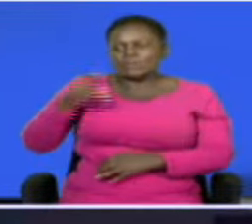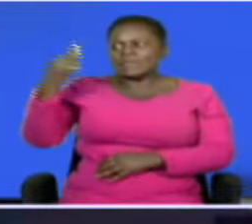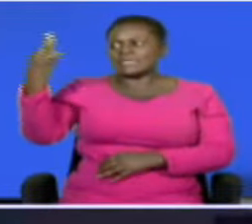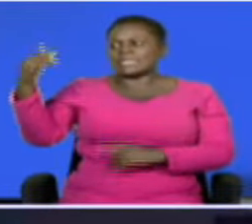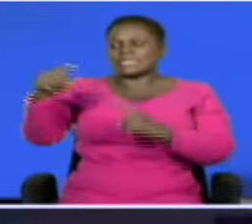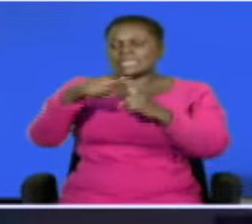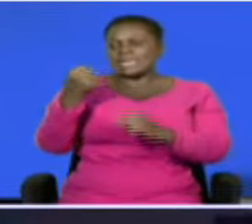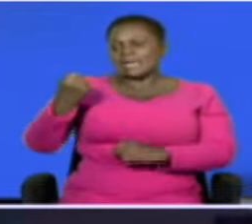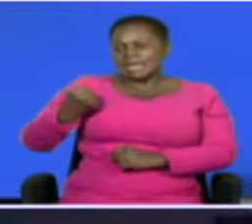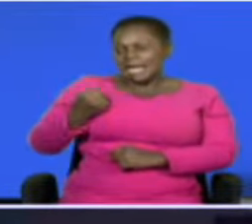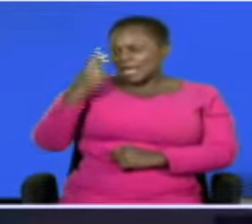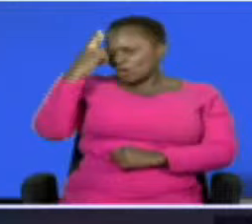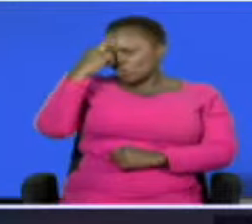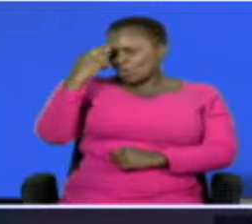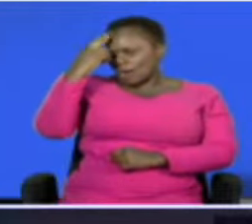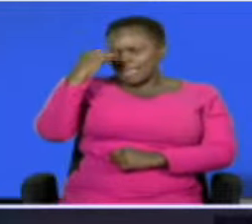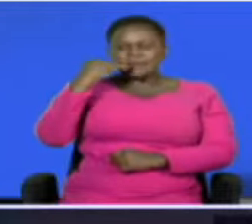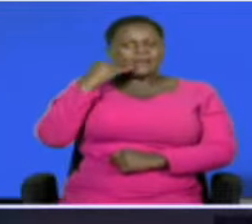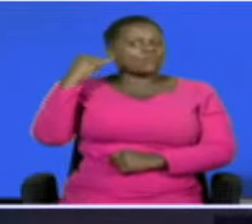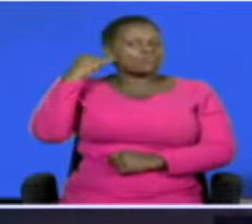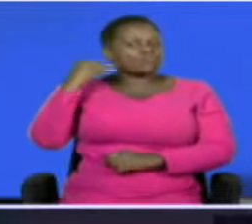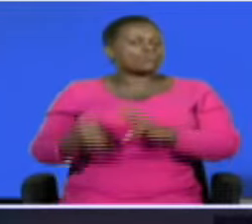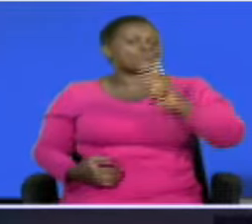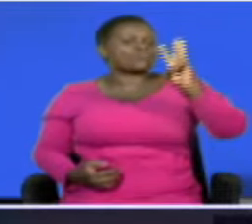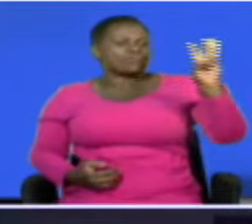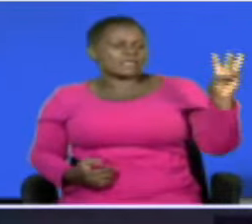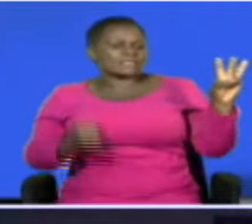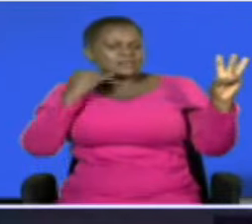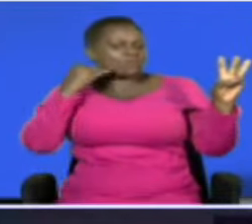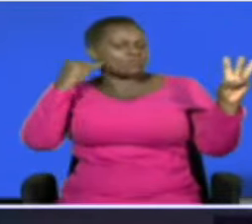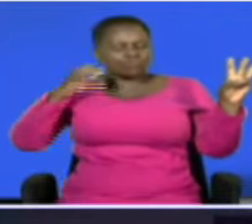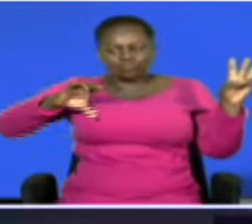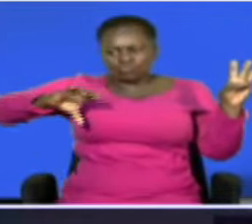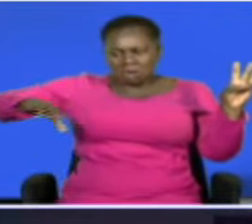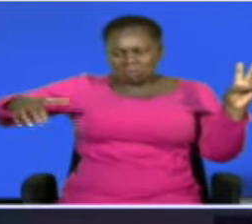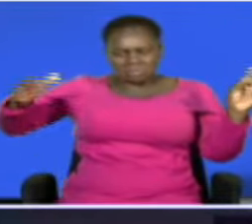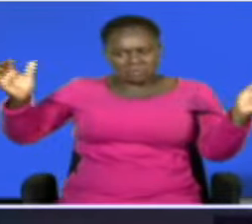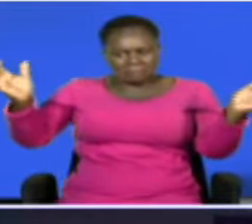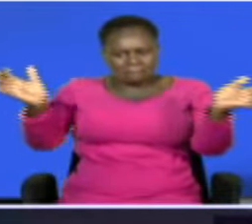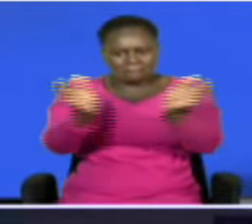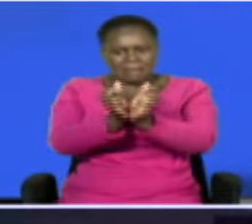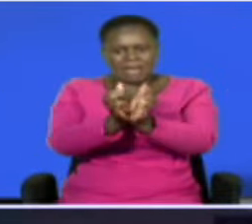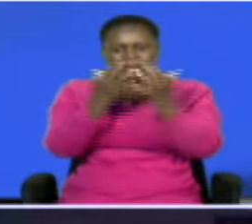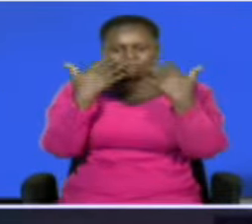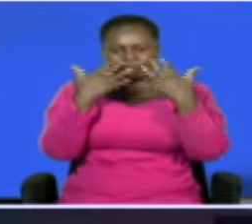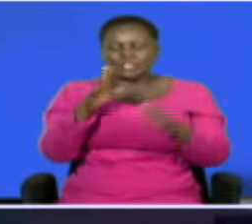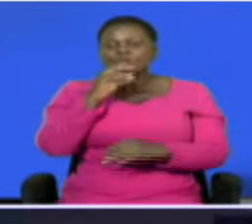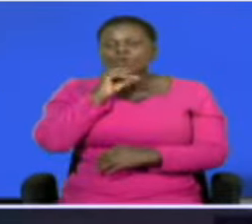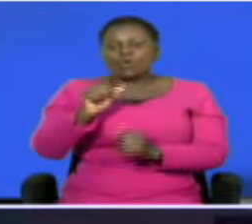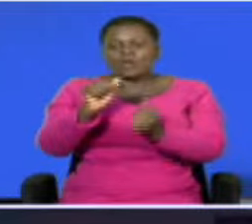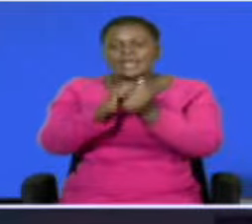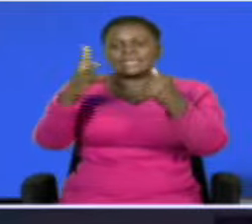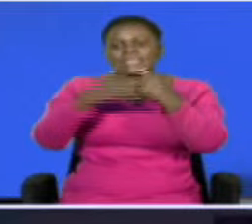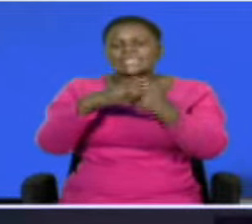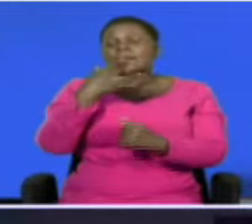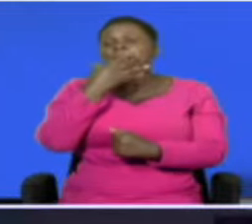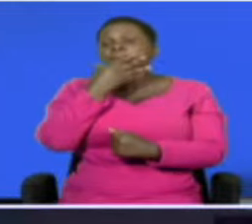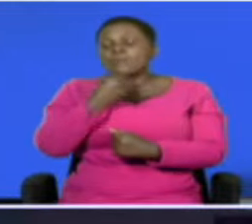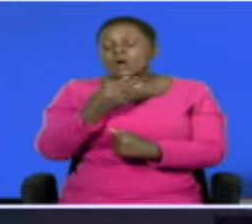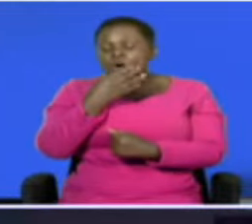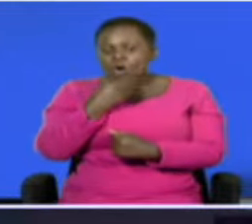and a girl in Rongai and Nakuru West in Nakuru County has been arrested. 19-year-old